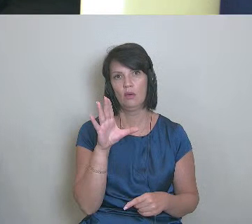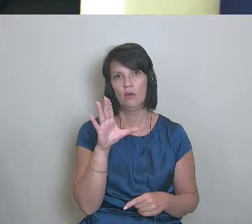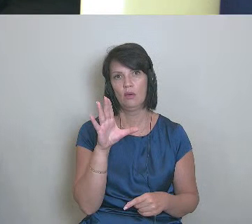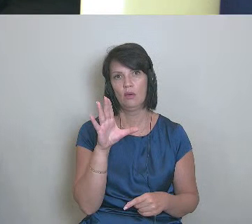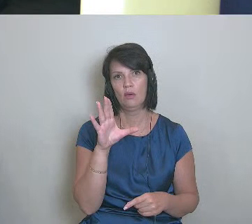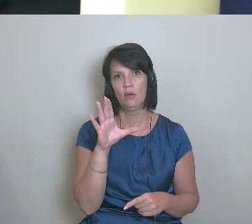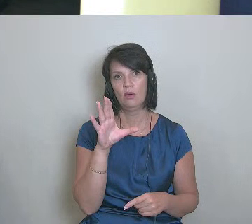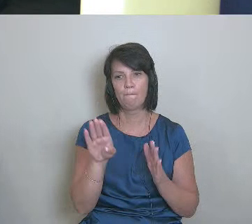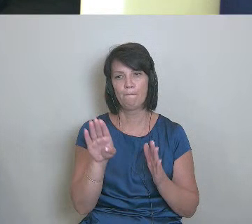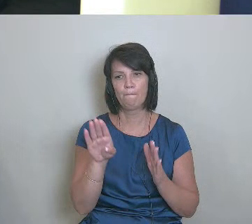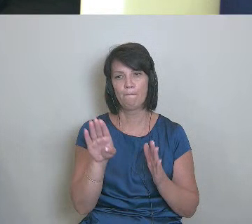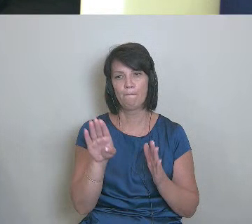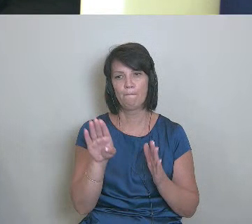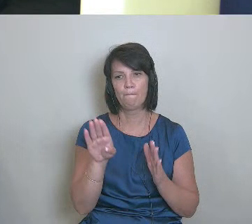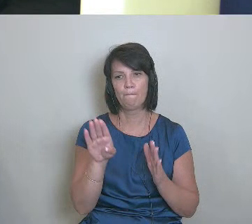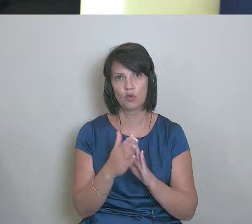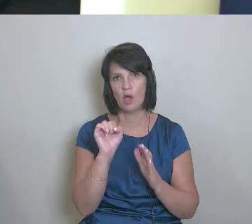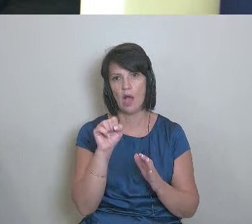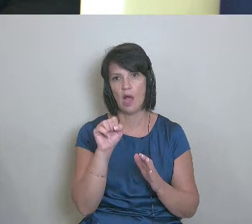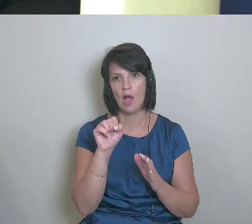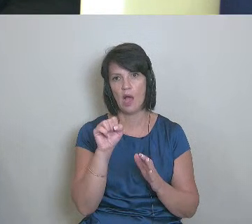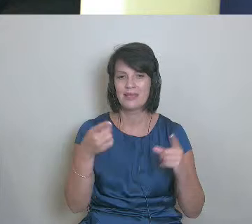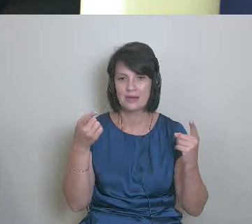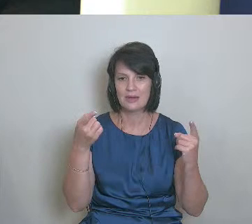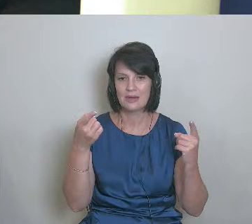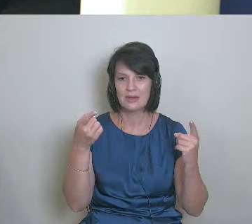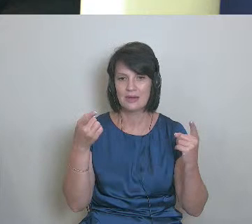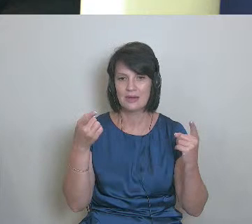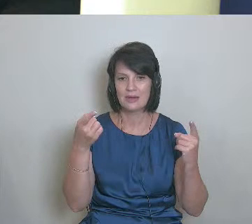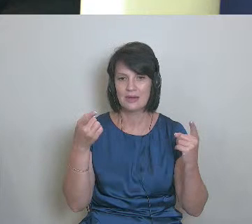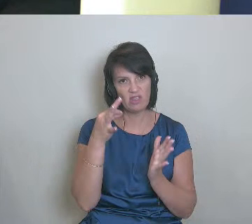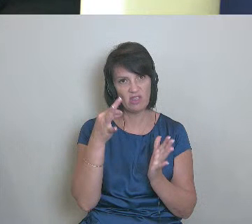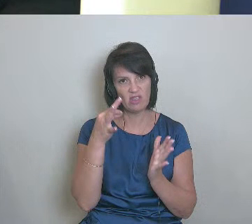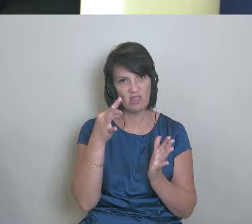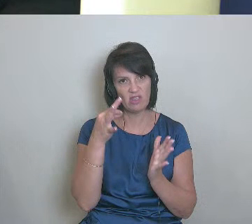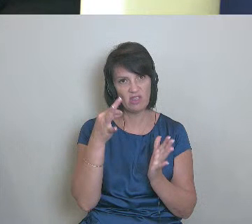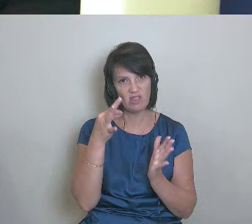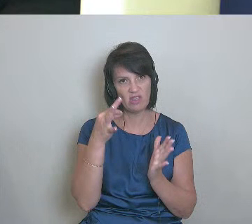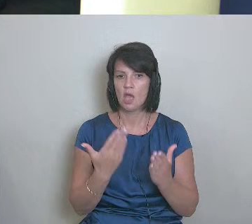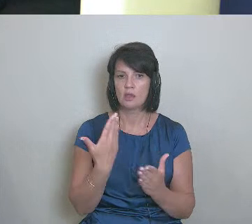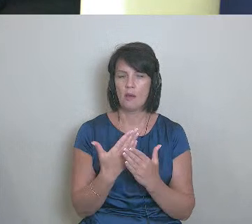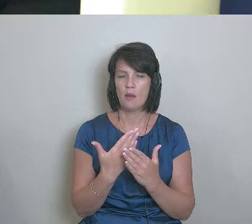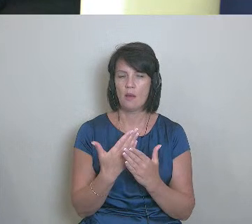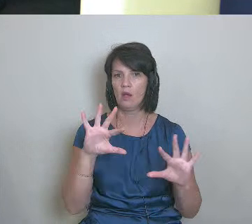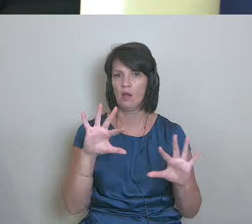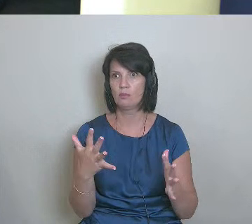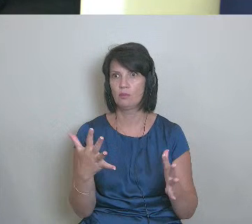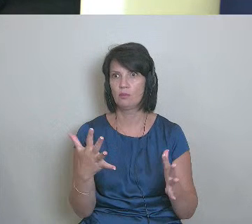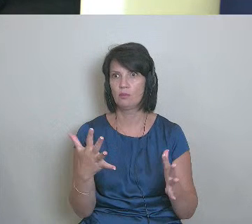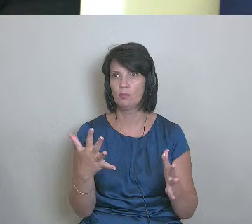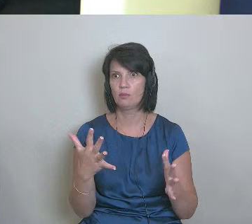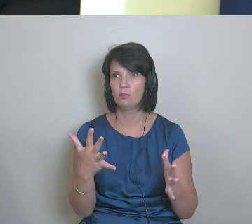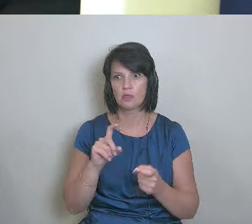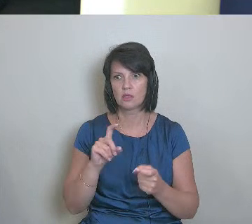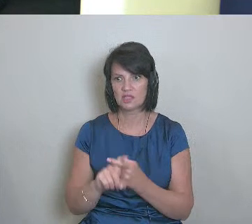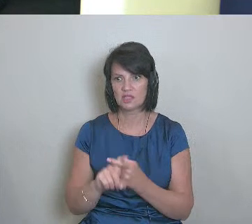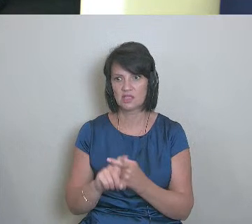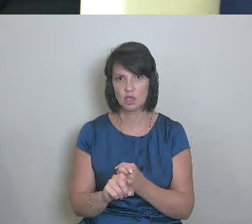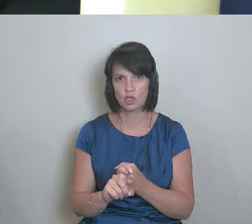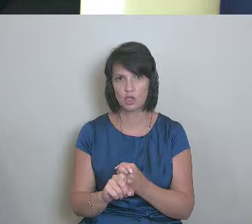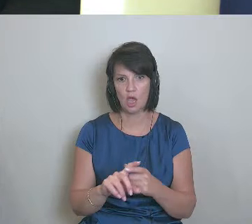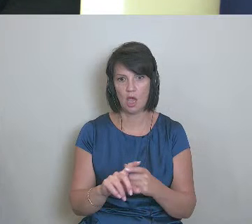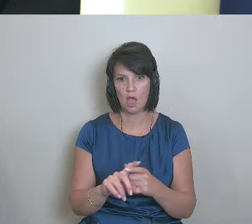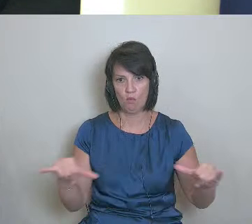absolutely correct, because they are liable to they could be